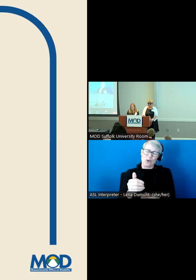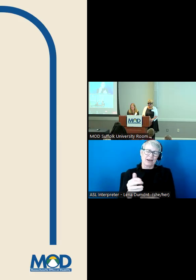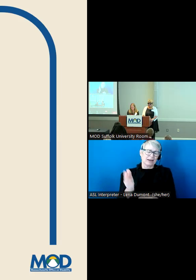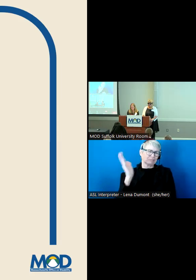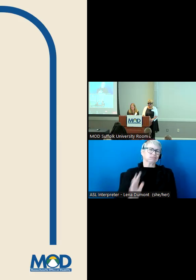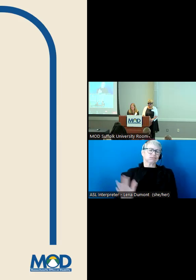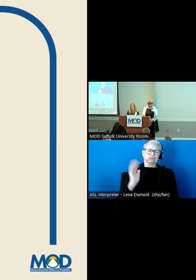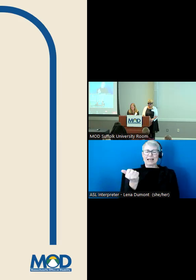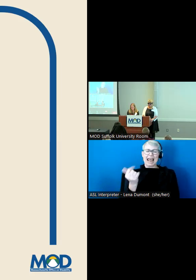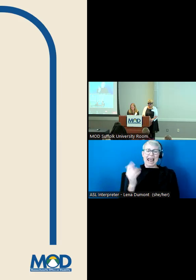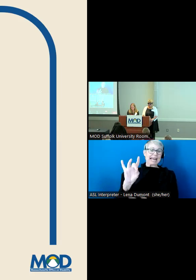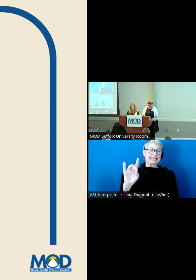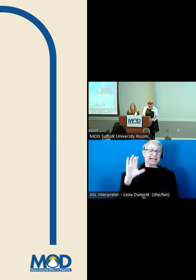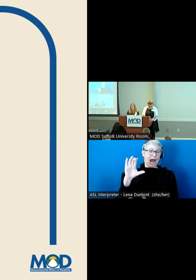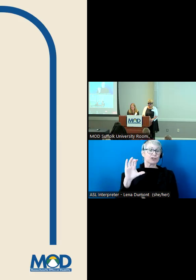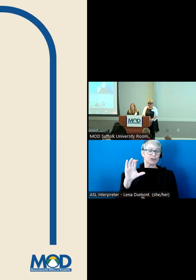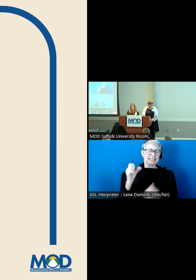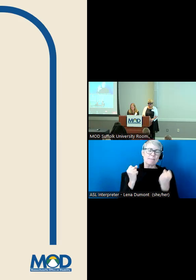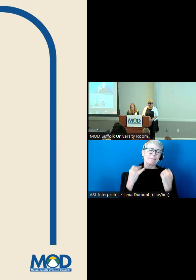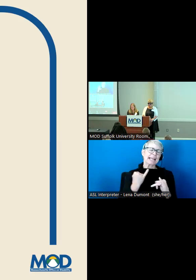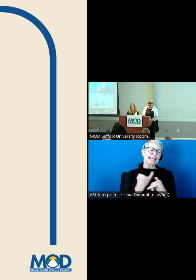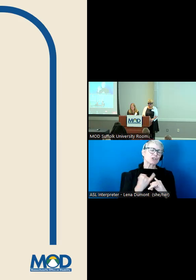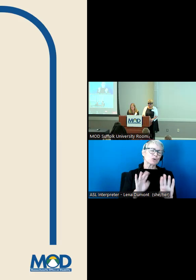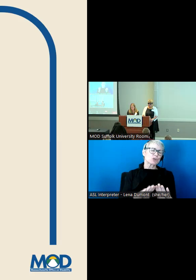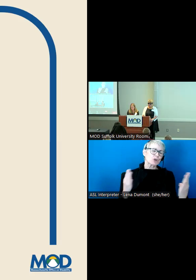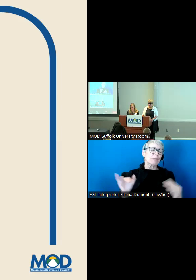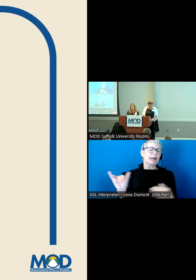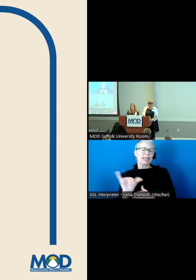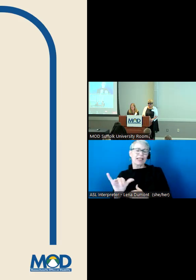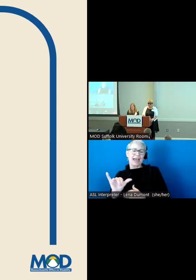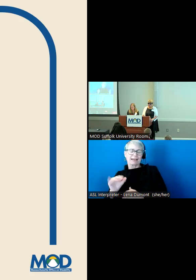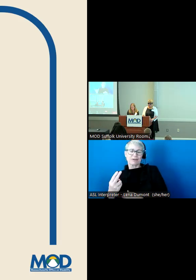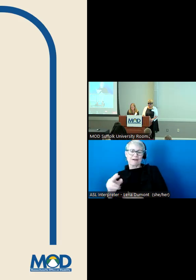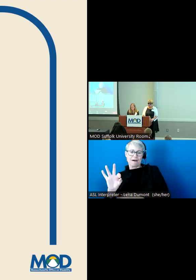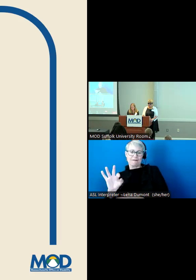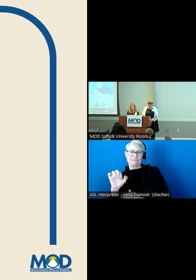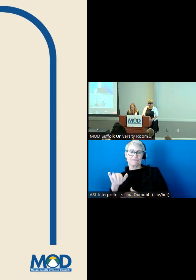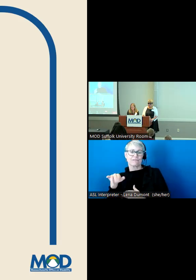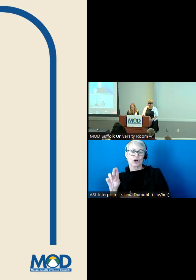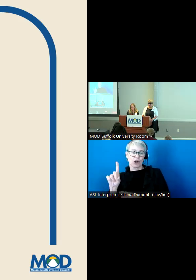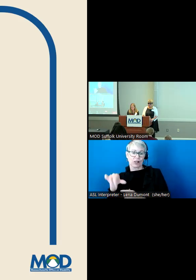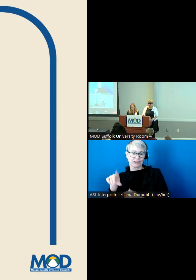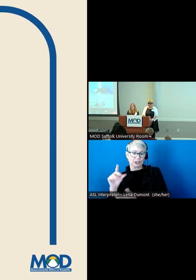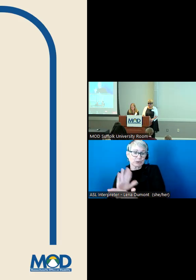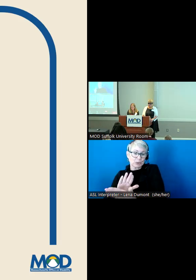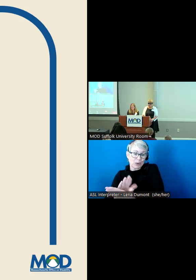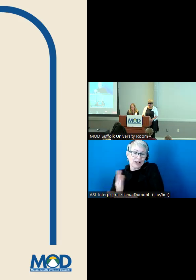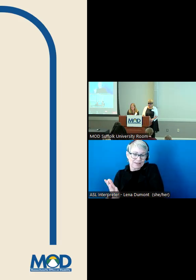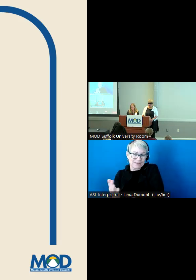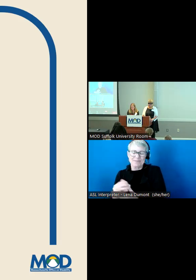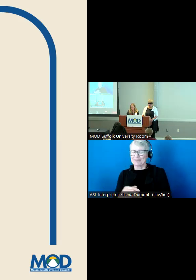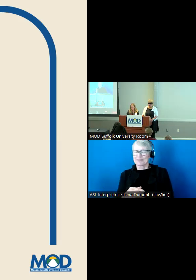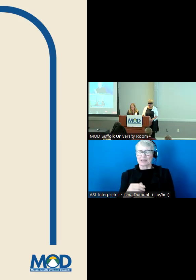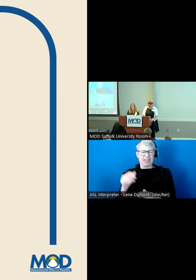1800s, and so part of this work, the work of this commission, is to try